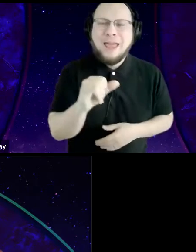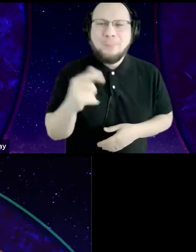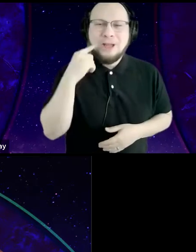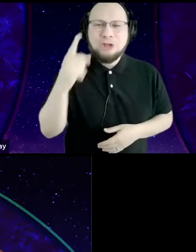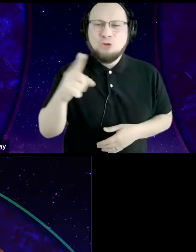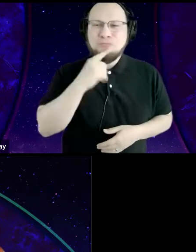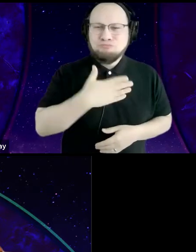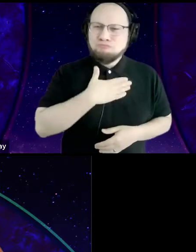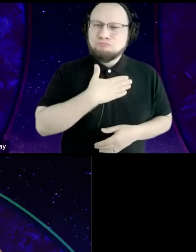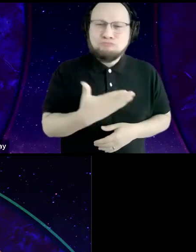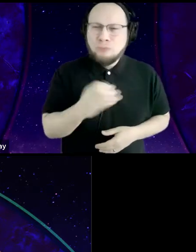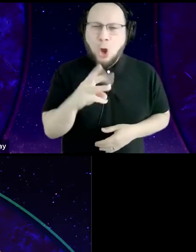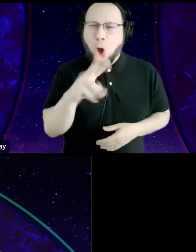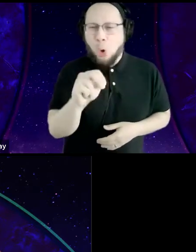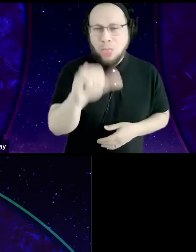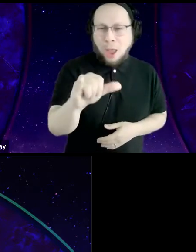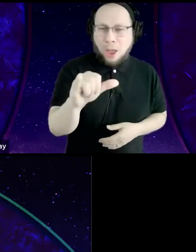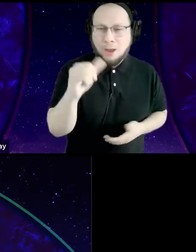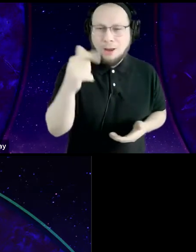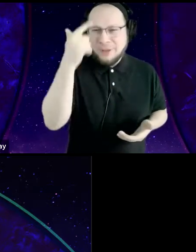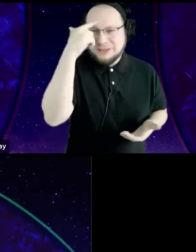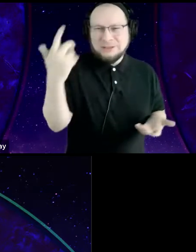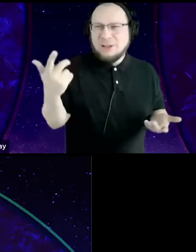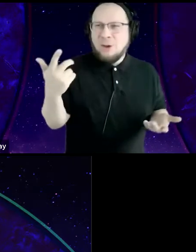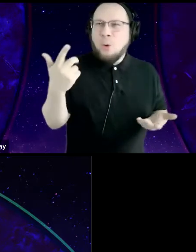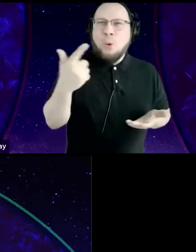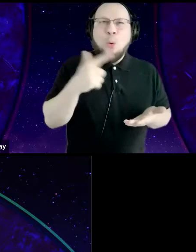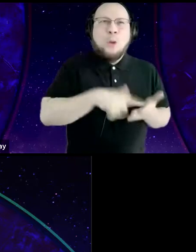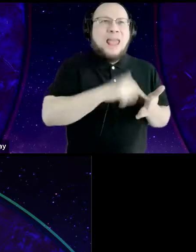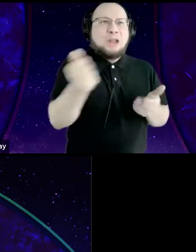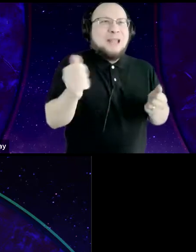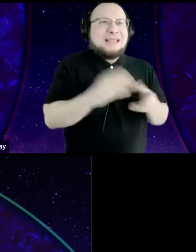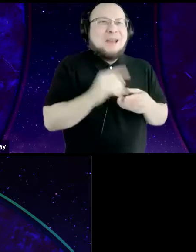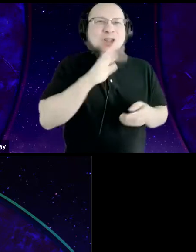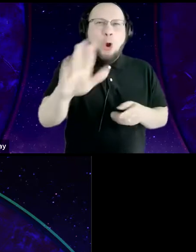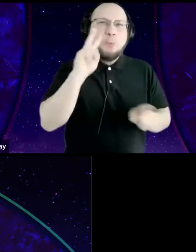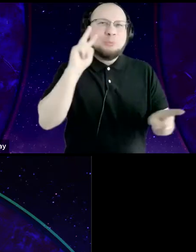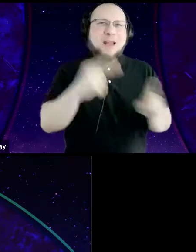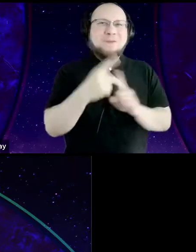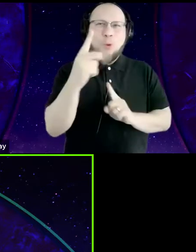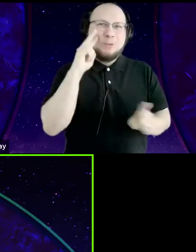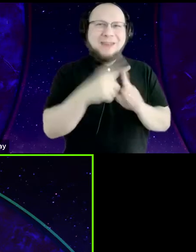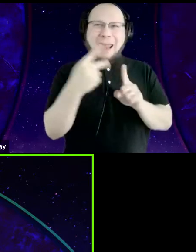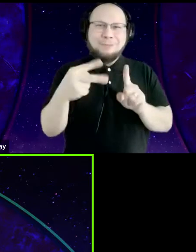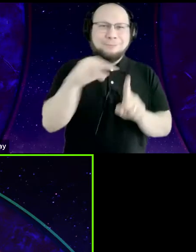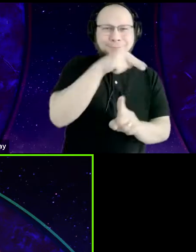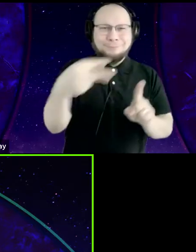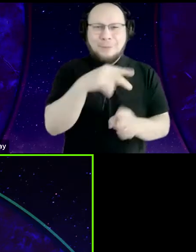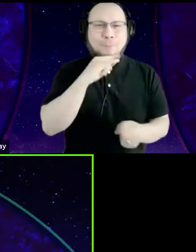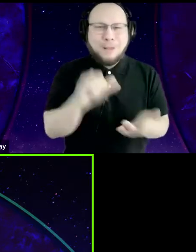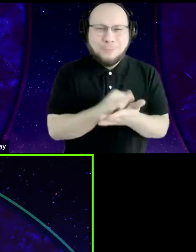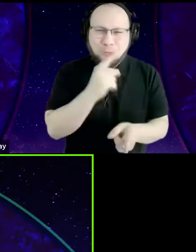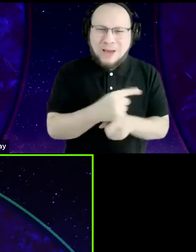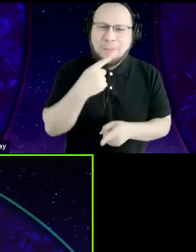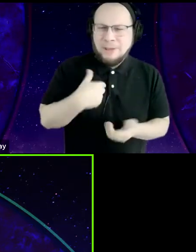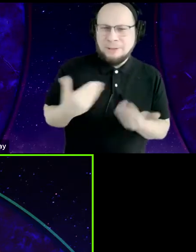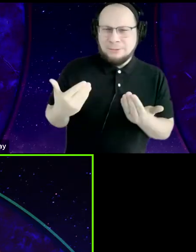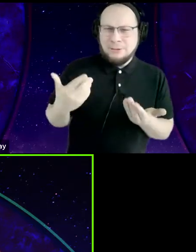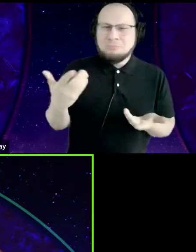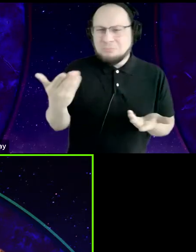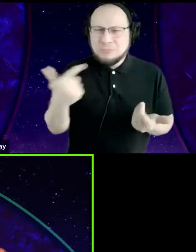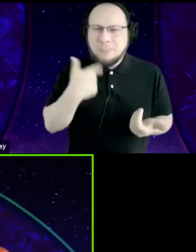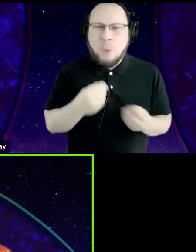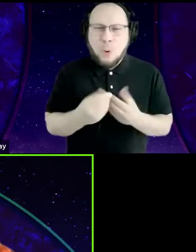up to this because like, what else am I going to, it's from my perspective. Yeah. Will you talk to me about claiming